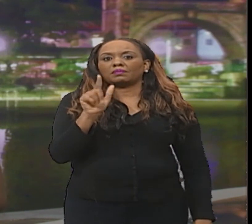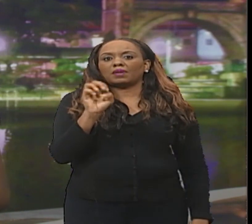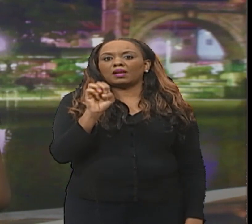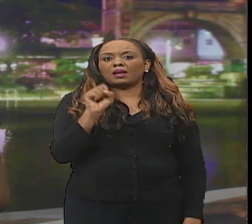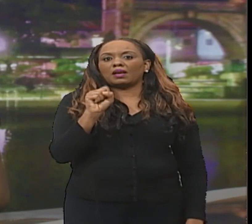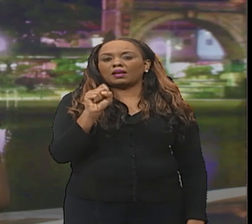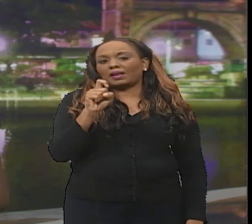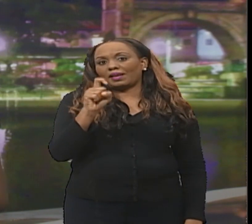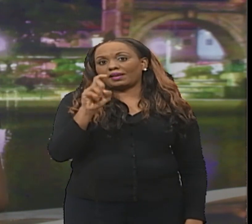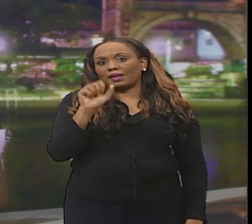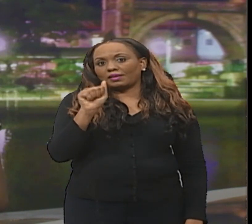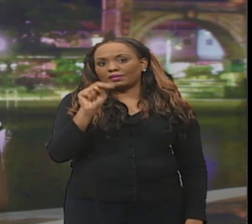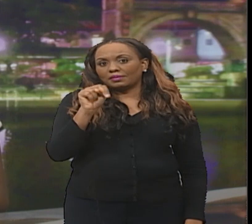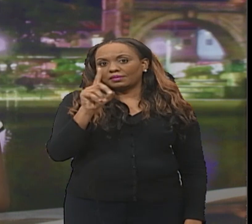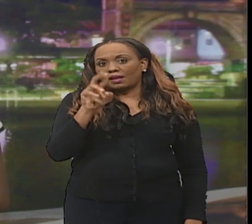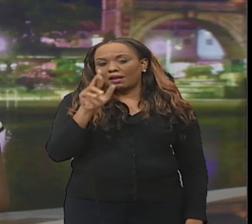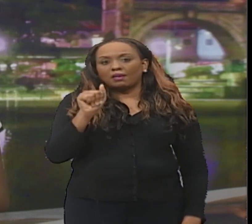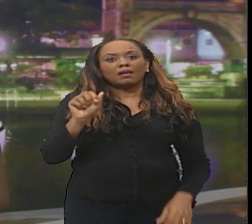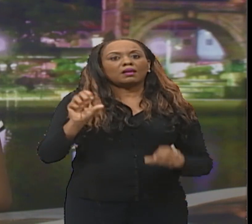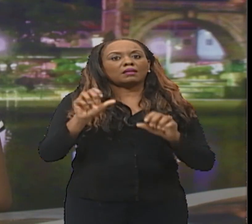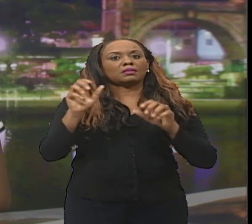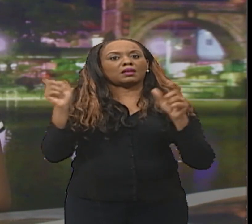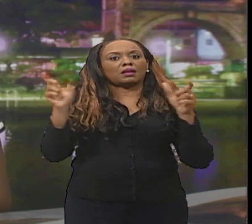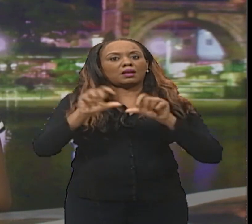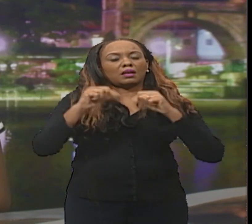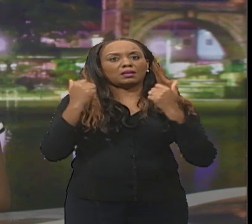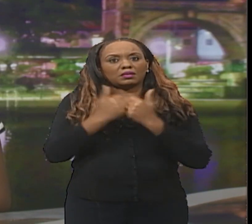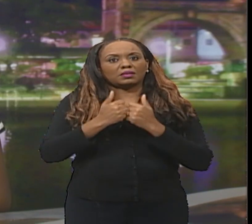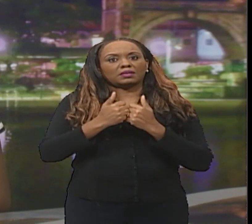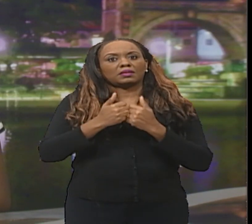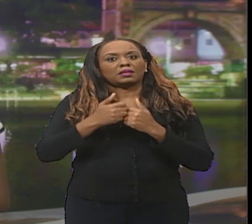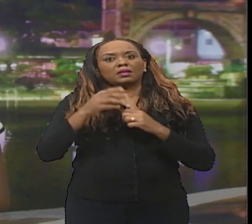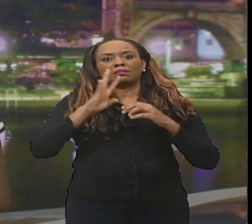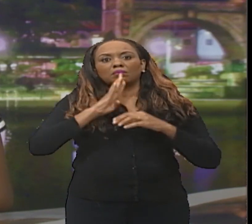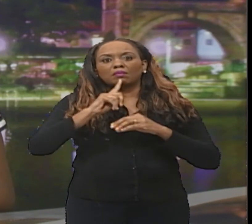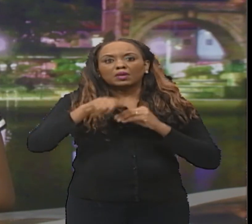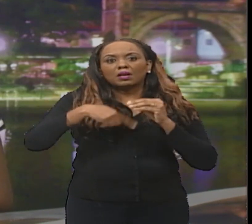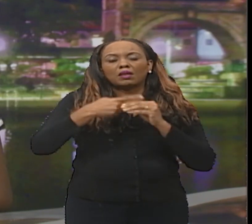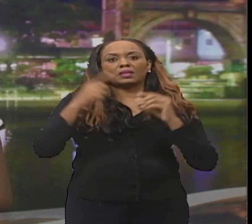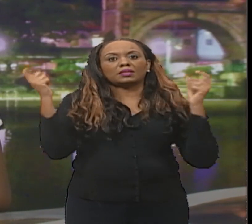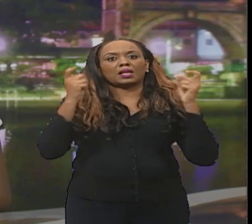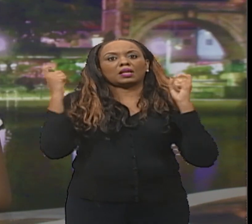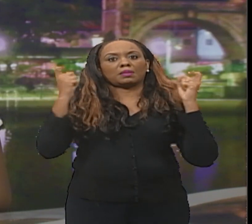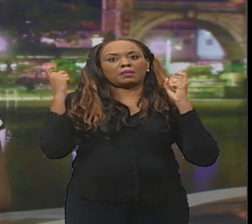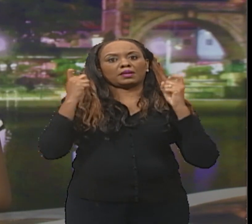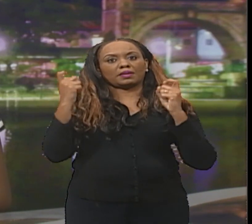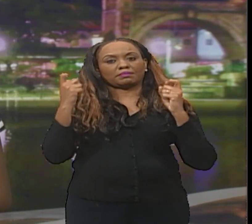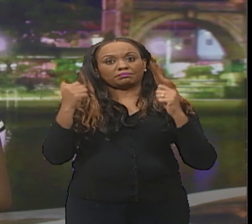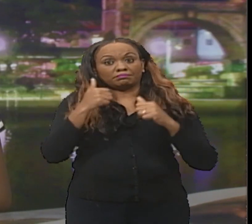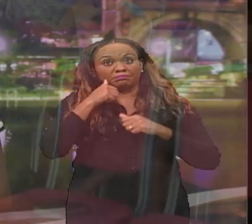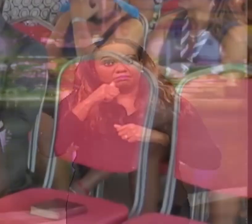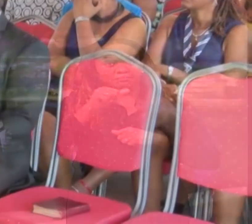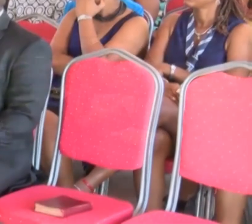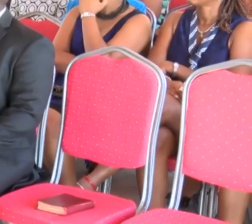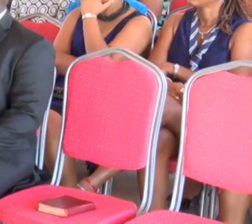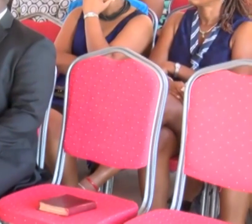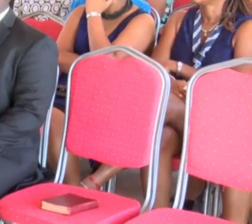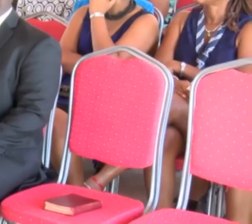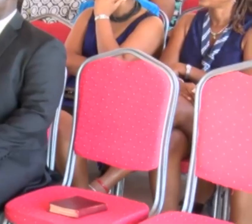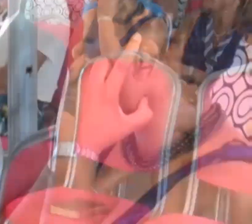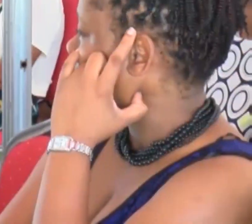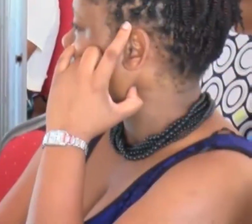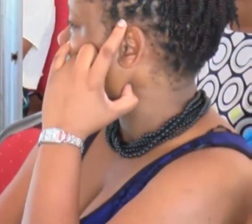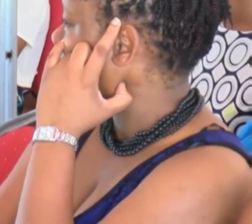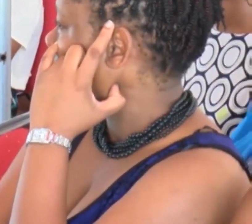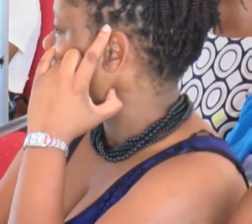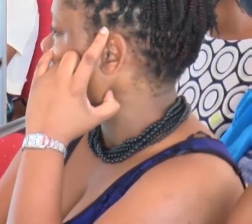appeal as the school celebrates its 124th anniversary. Speaking during a church service at the Christ is the